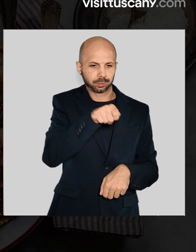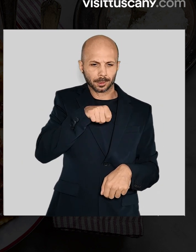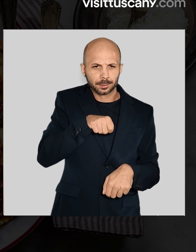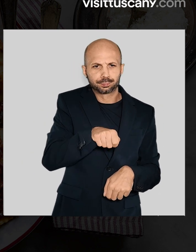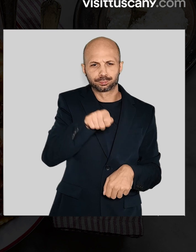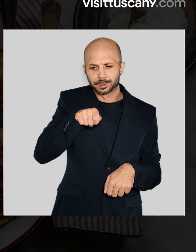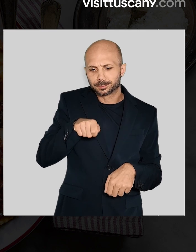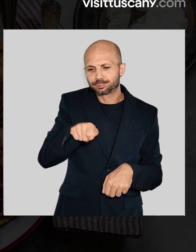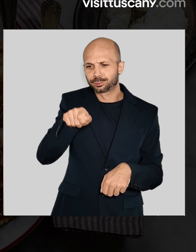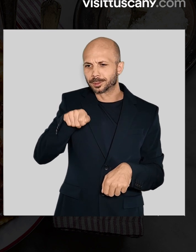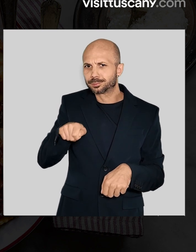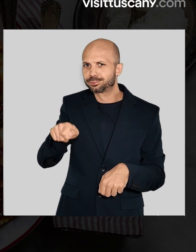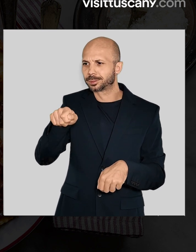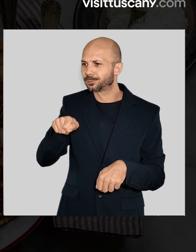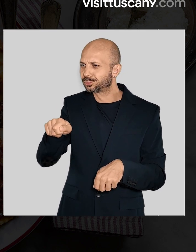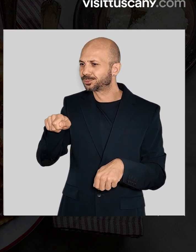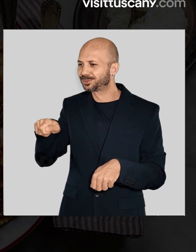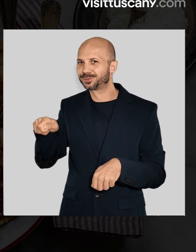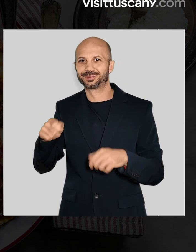using a scalloped pasta wheel.